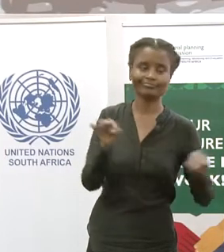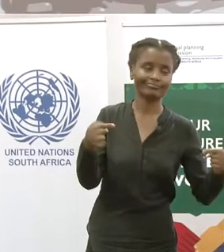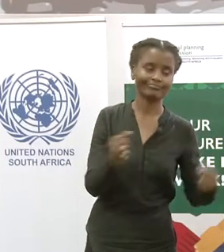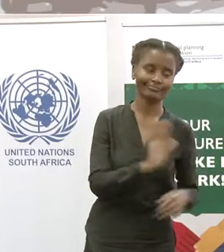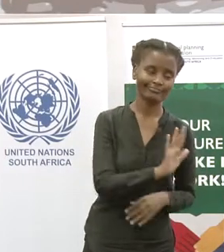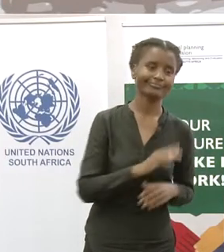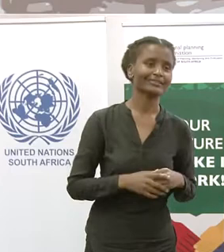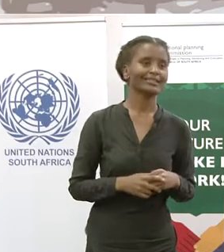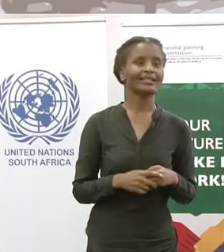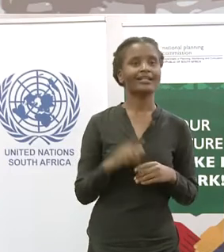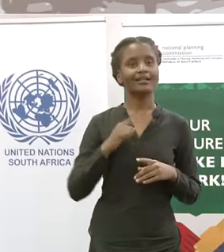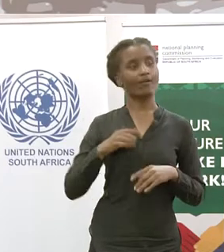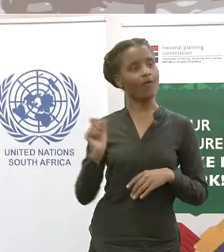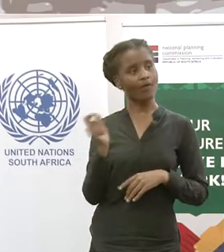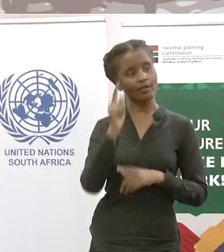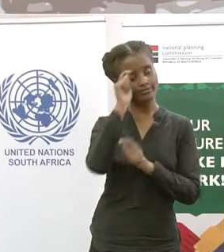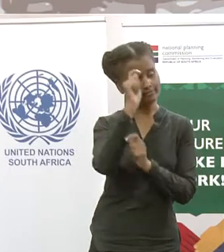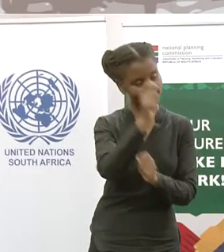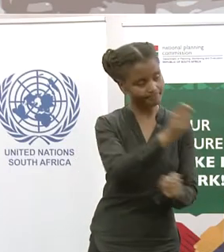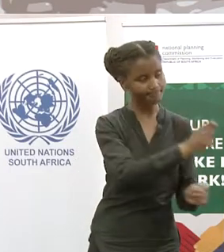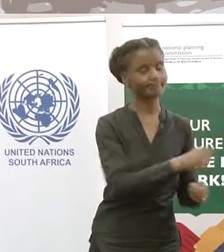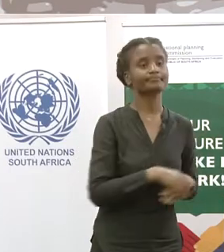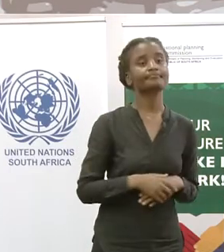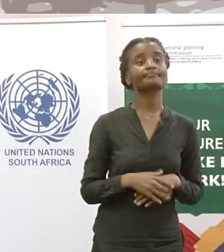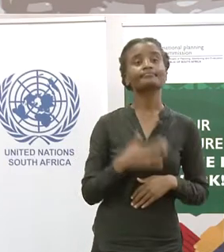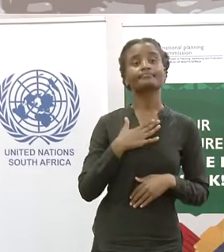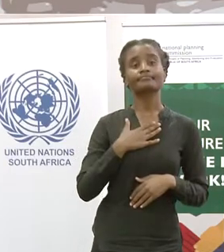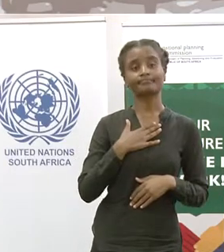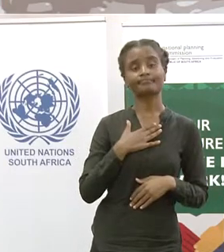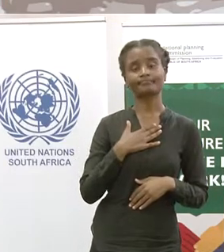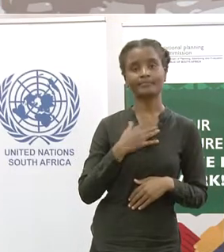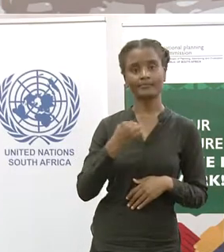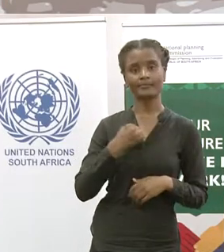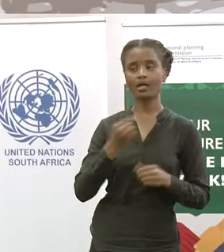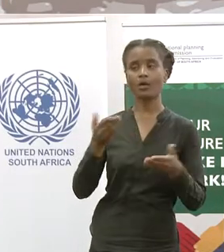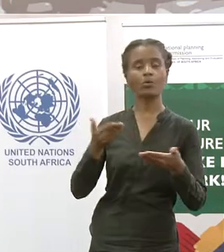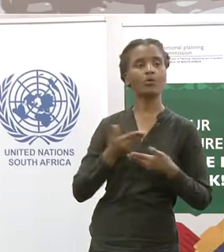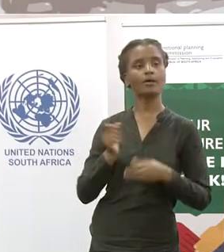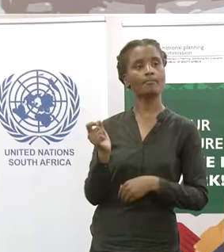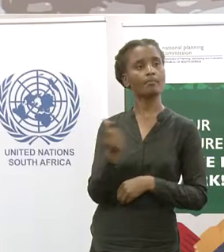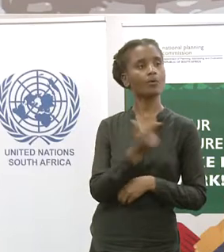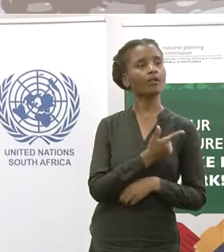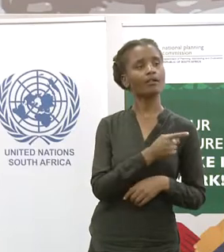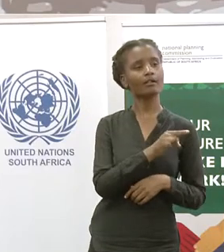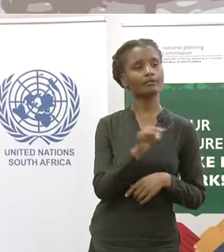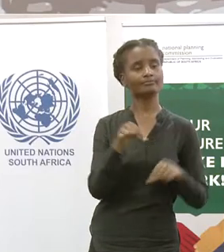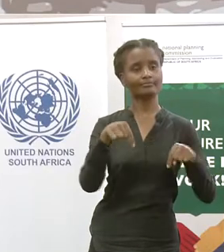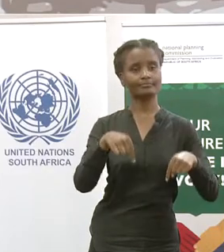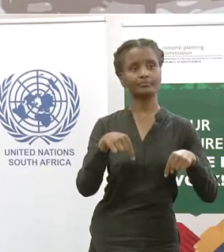all protocols observed, allow me to welcome you all to this edition of